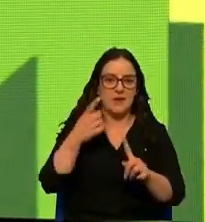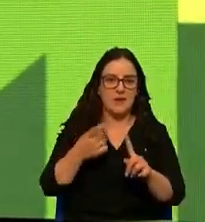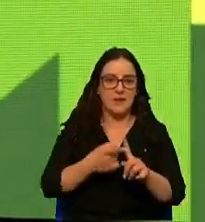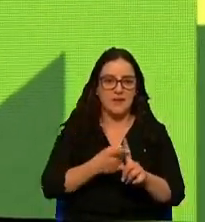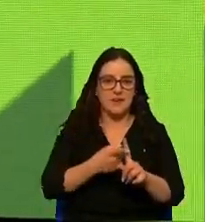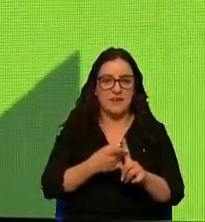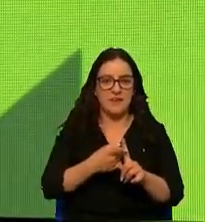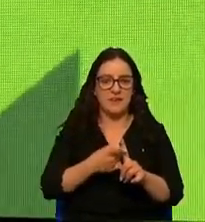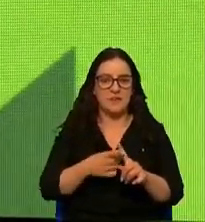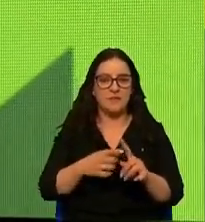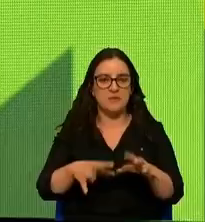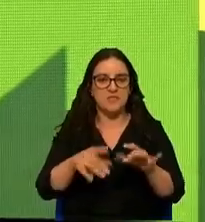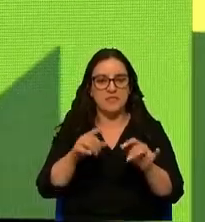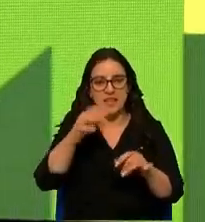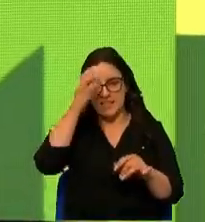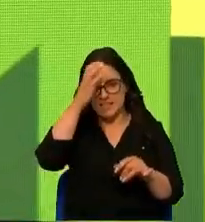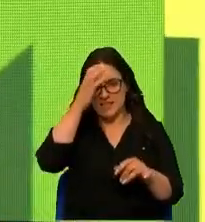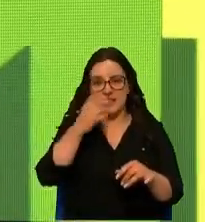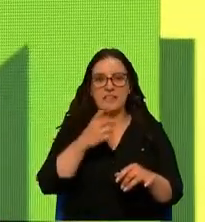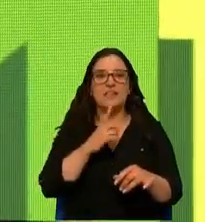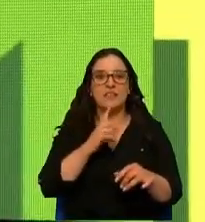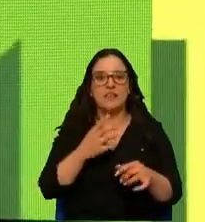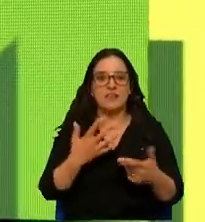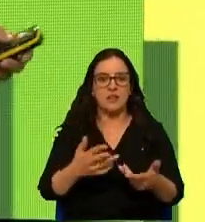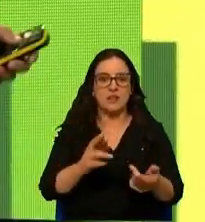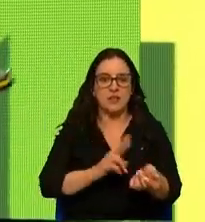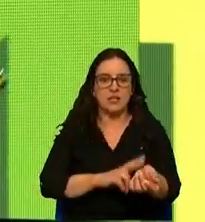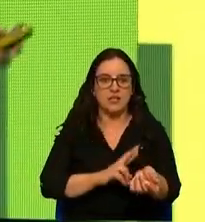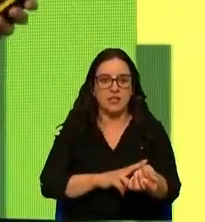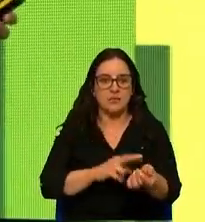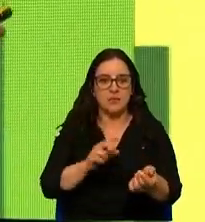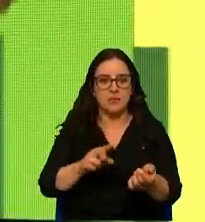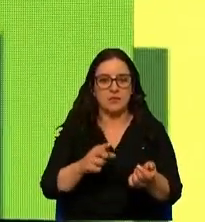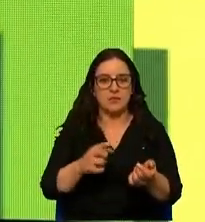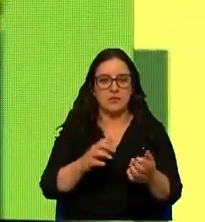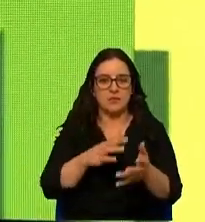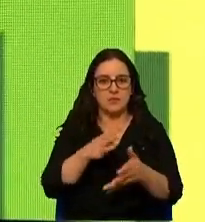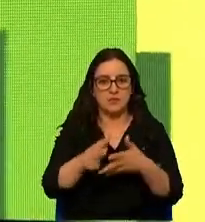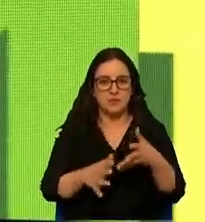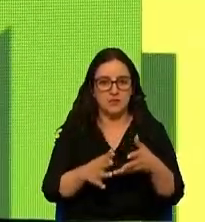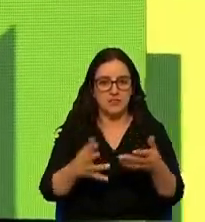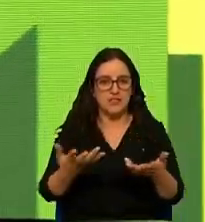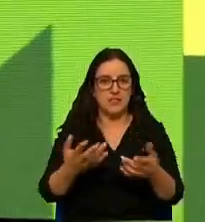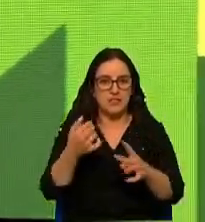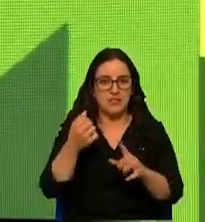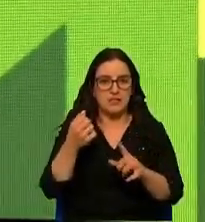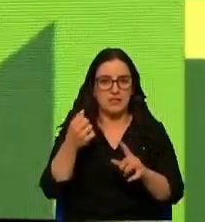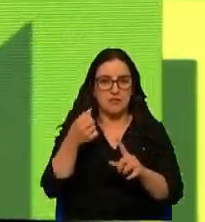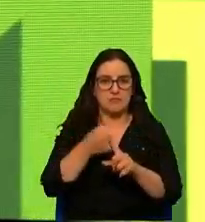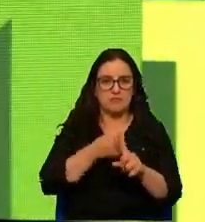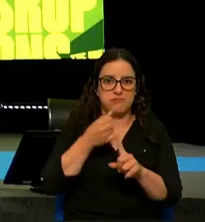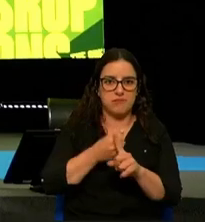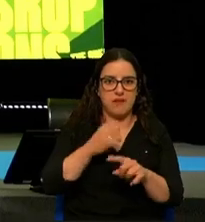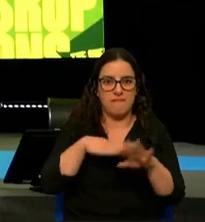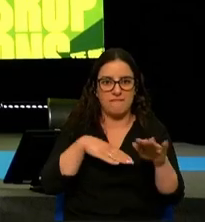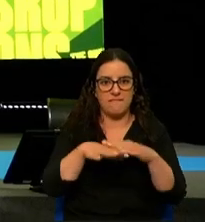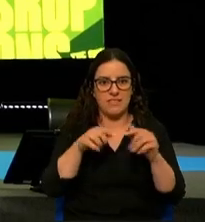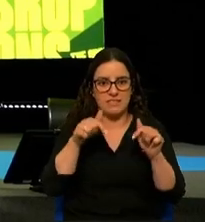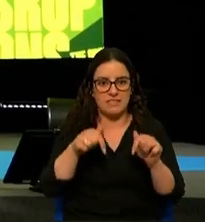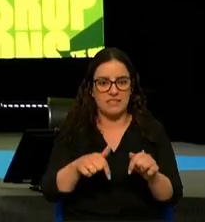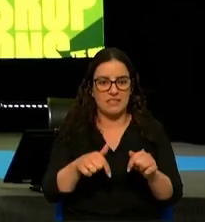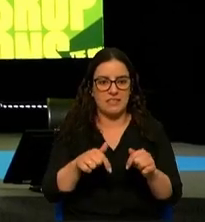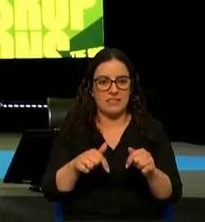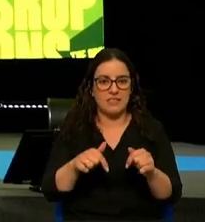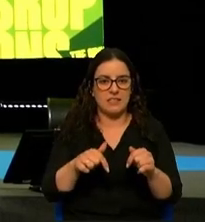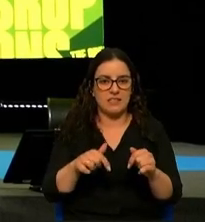AI, right? So what a pace that we're seeing now in the industry for AI. So what a challenging thing to do here is to try to